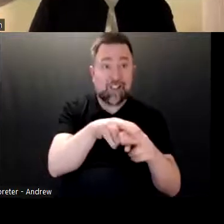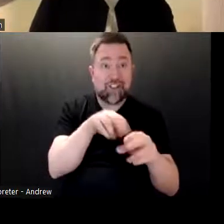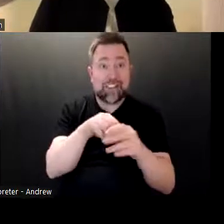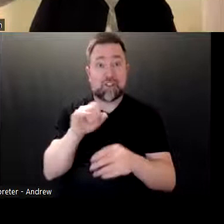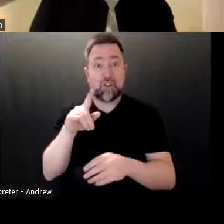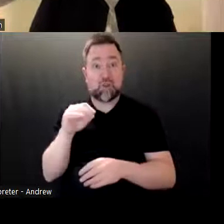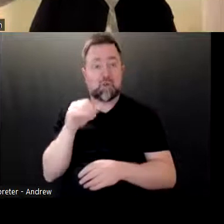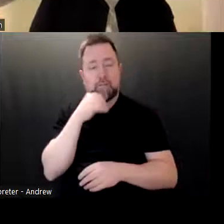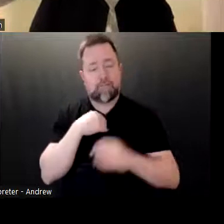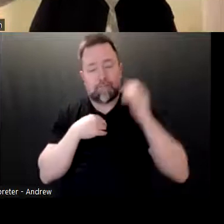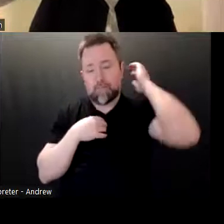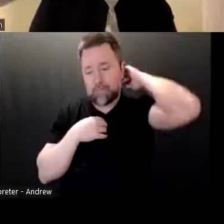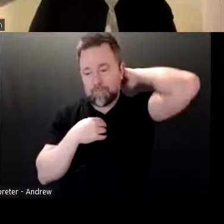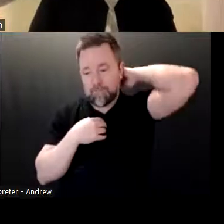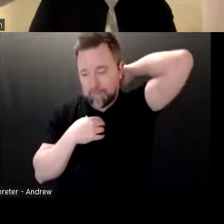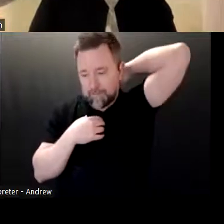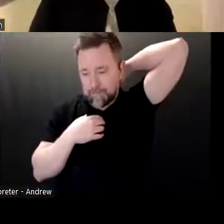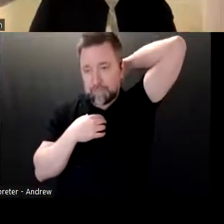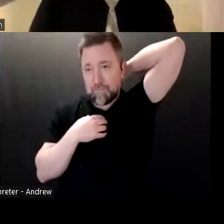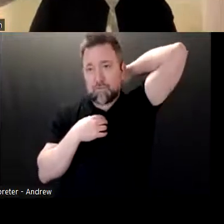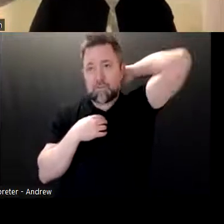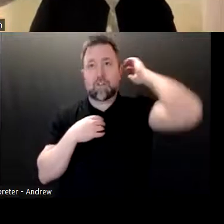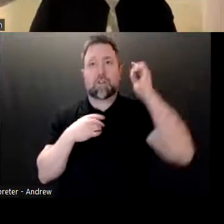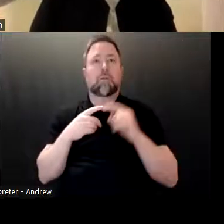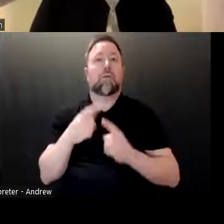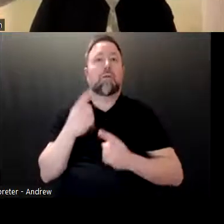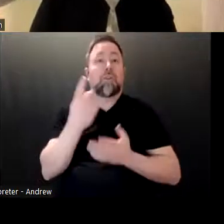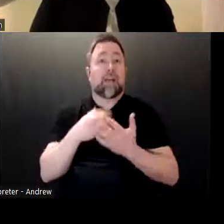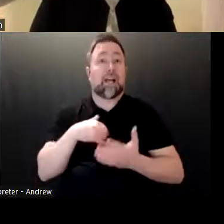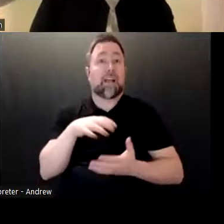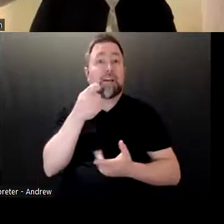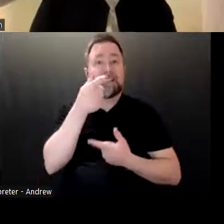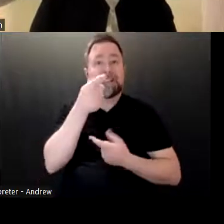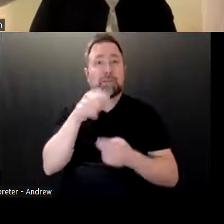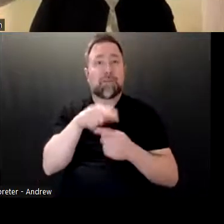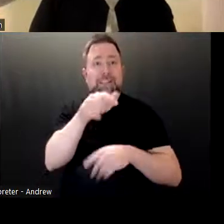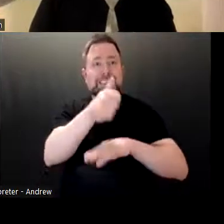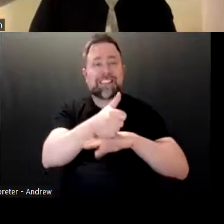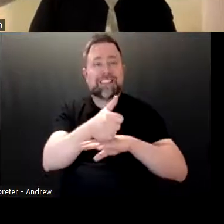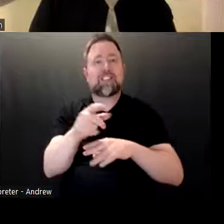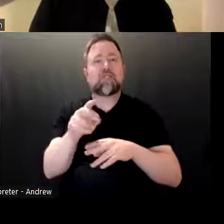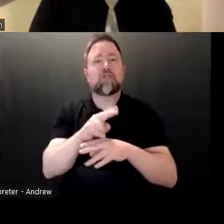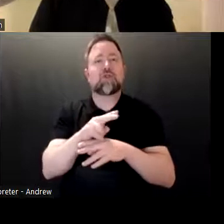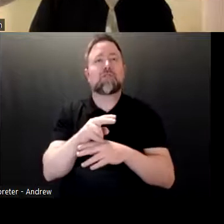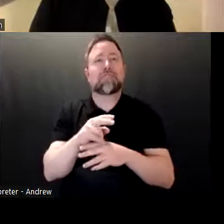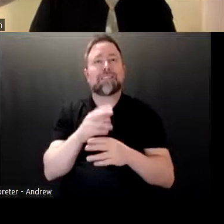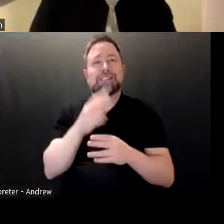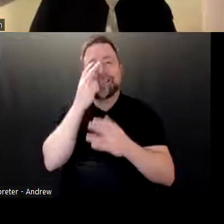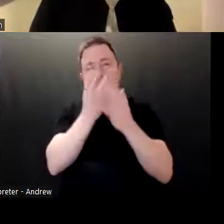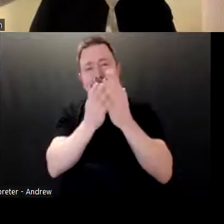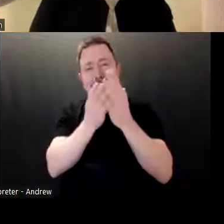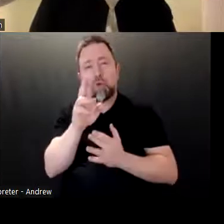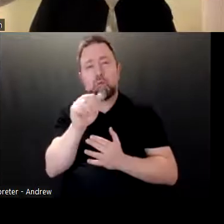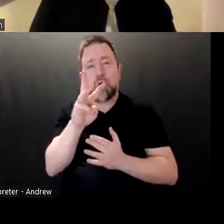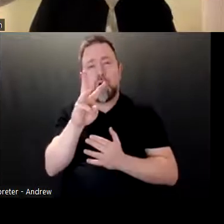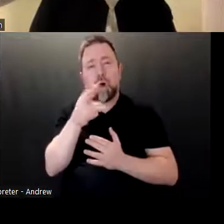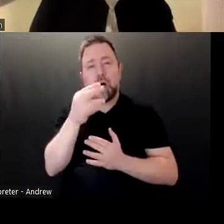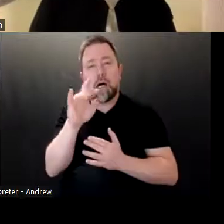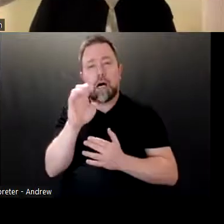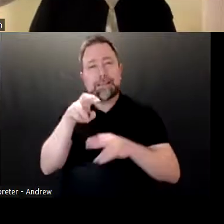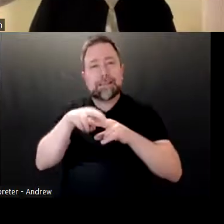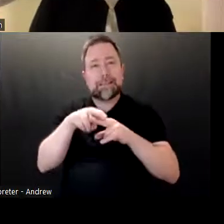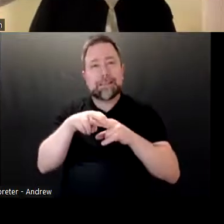almost everything in the room that is shown is actually on view in the studio. One notable exception